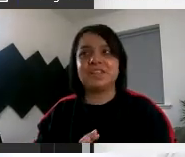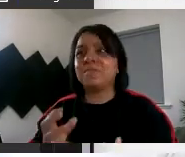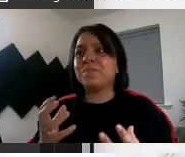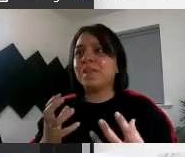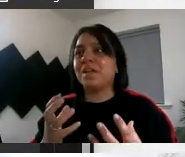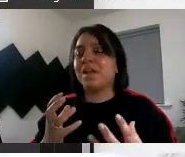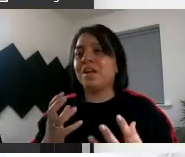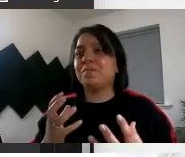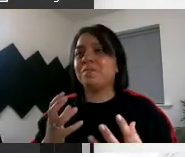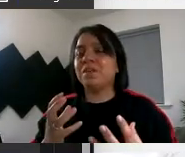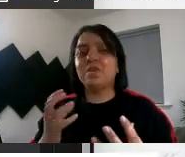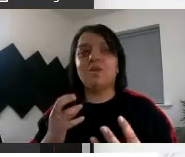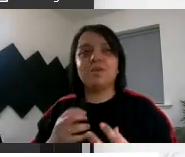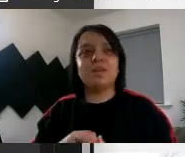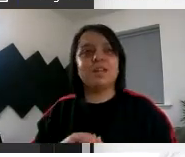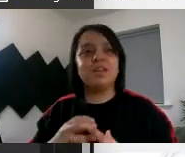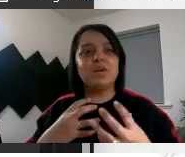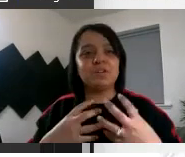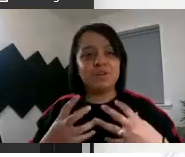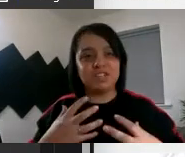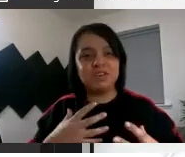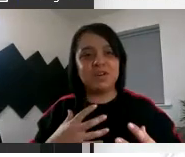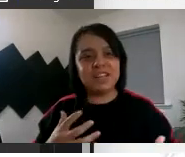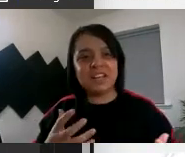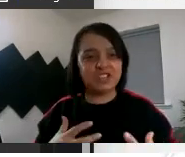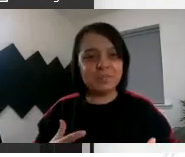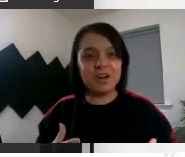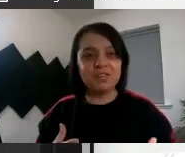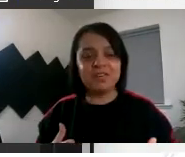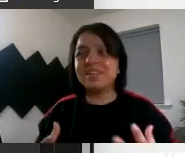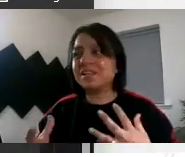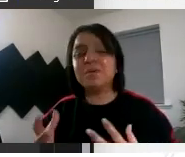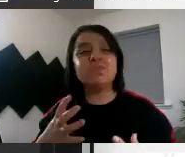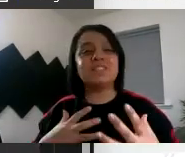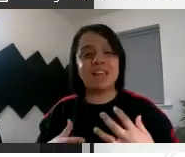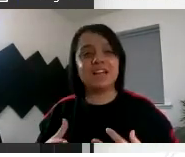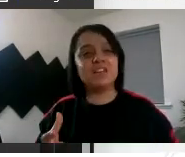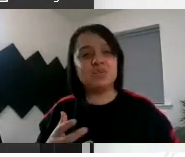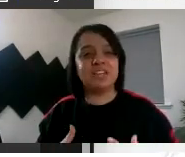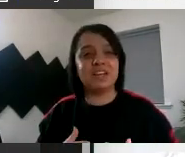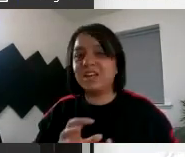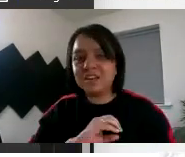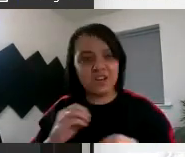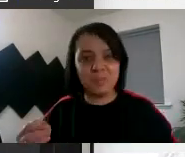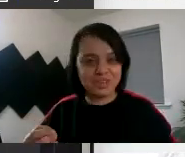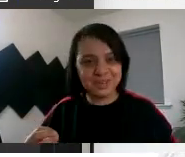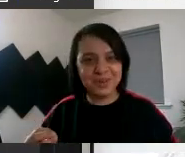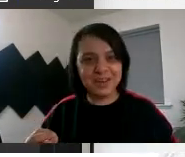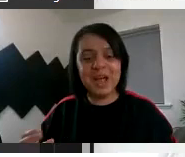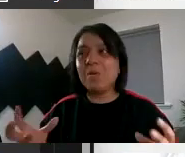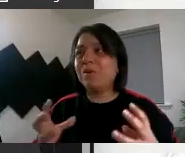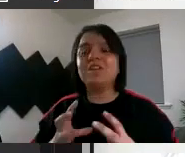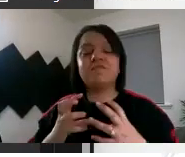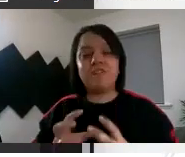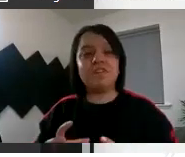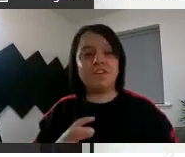Jason? Yeah. He also, did you know he say that, shut your mouth? He puts slang, he talks slang, not posh at all,